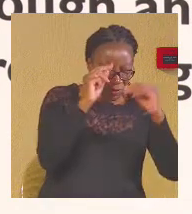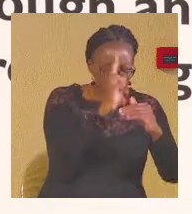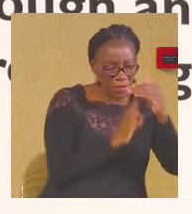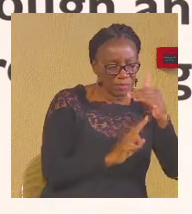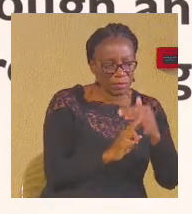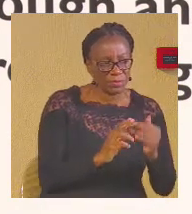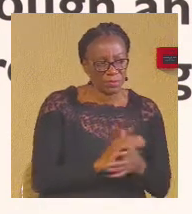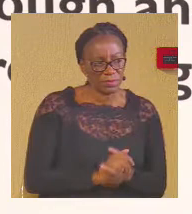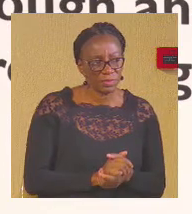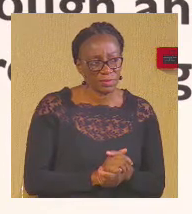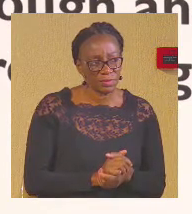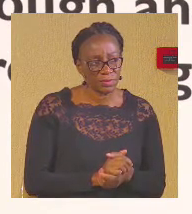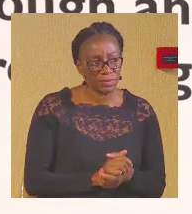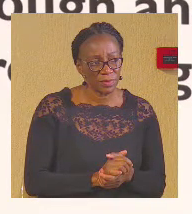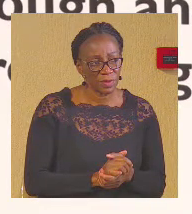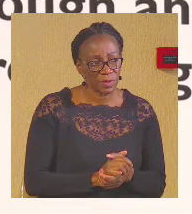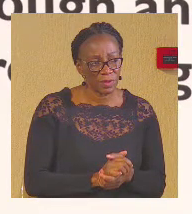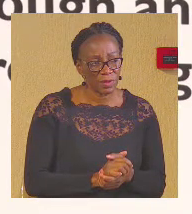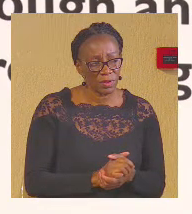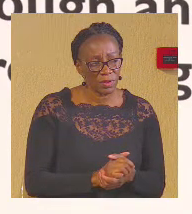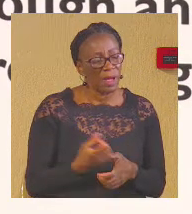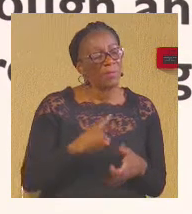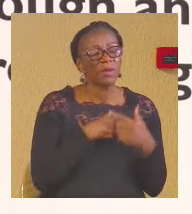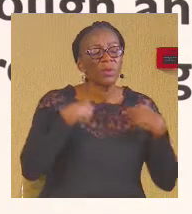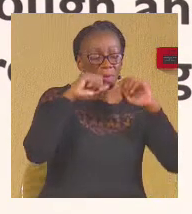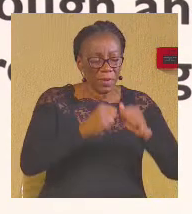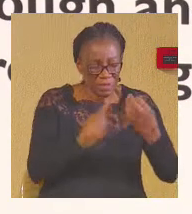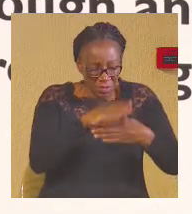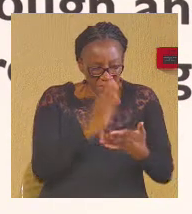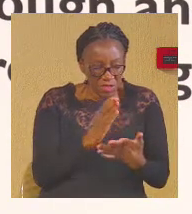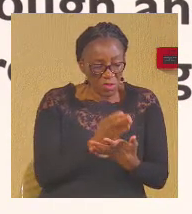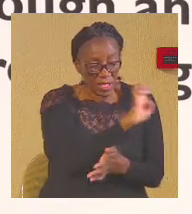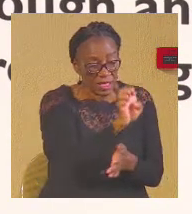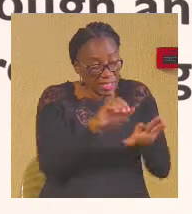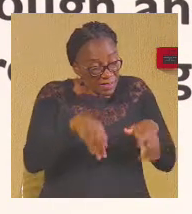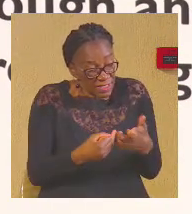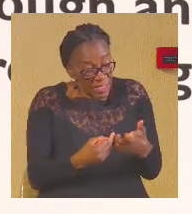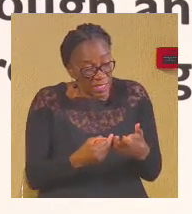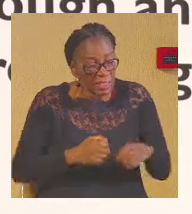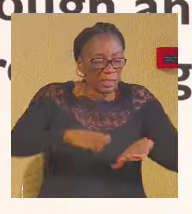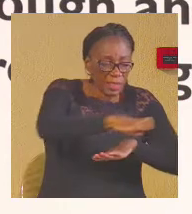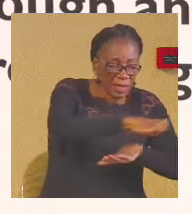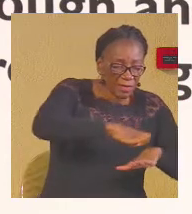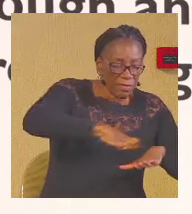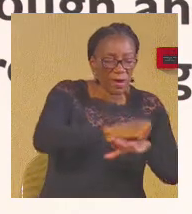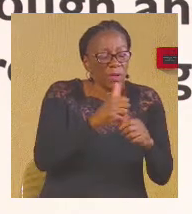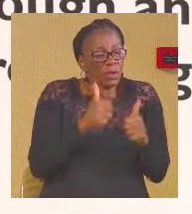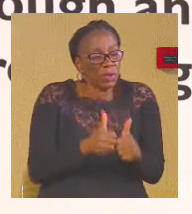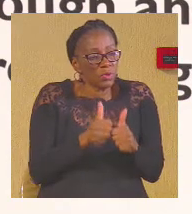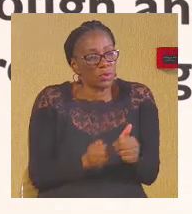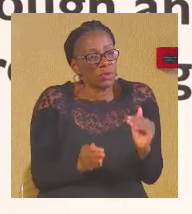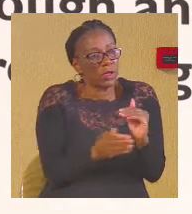in. But we have to make them conducive as much as possible to those persons as well as